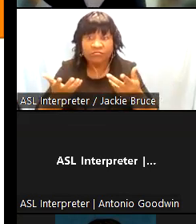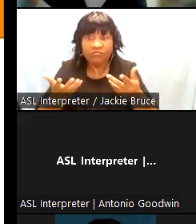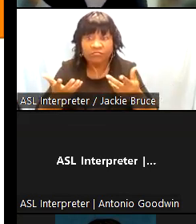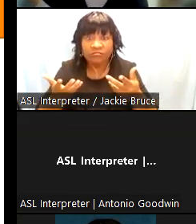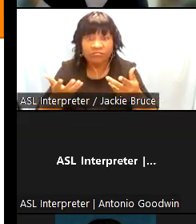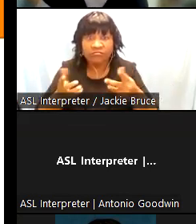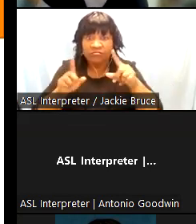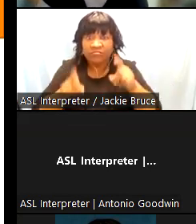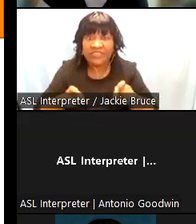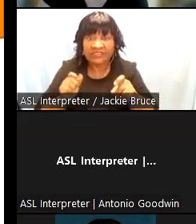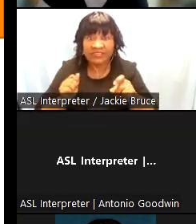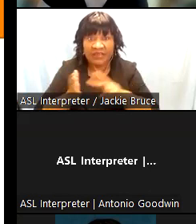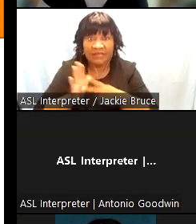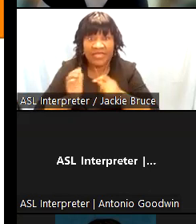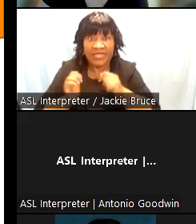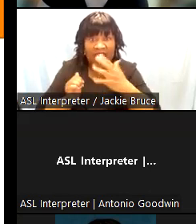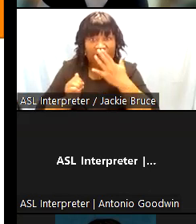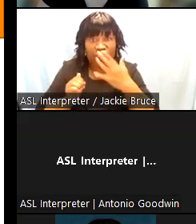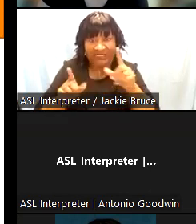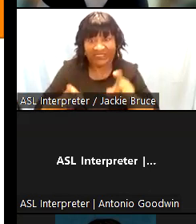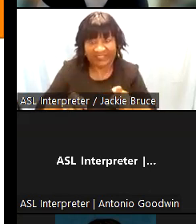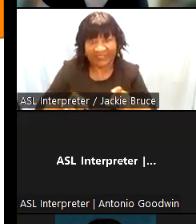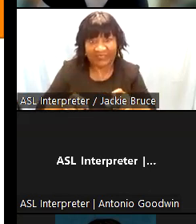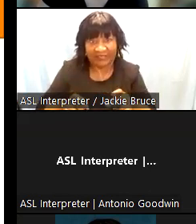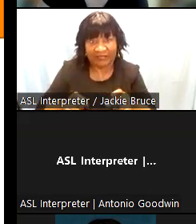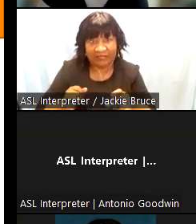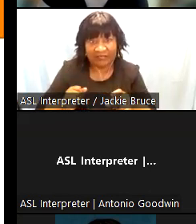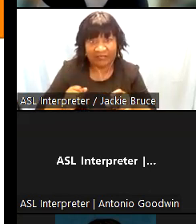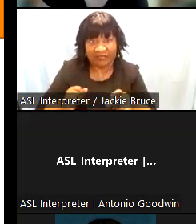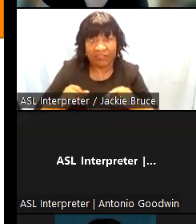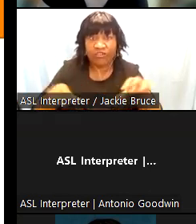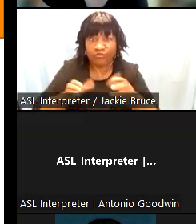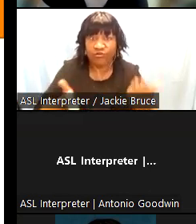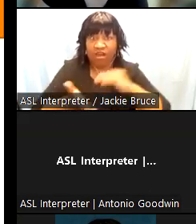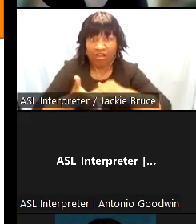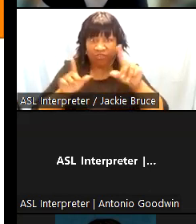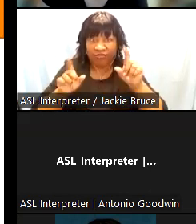that test was not a good test, and you would want to do another test.